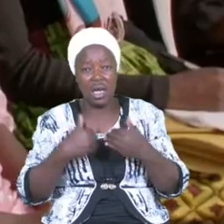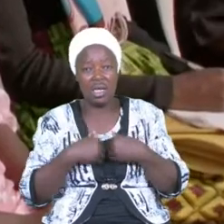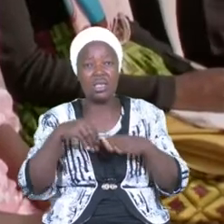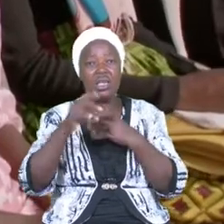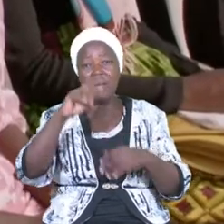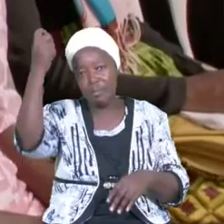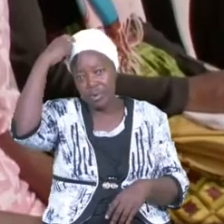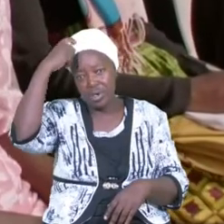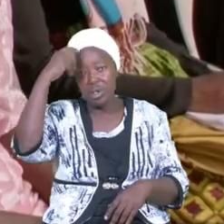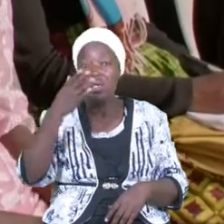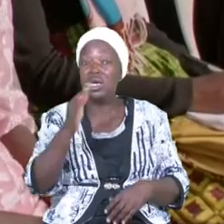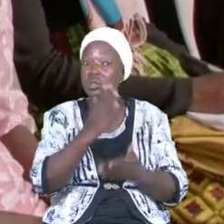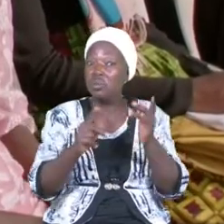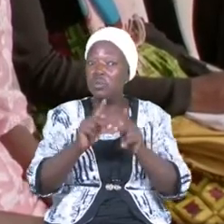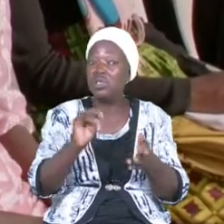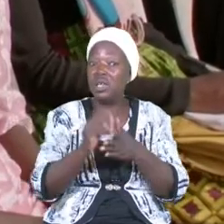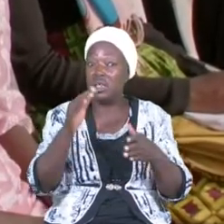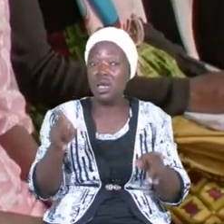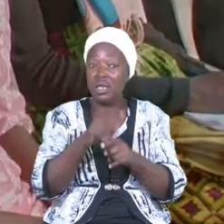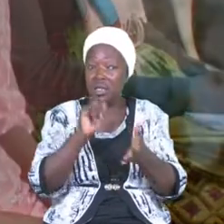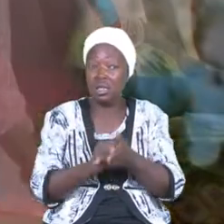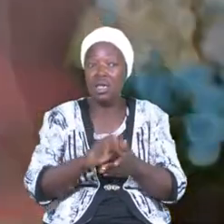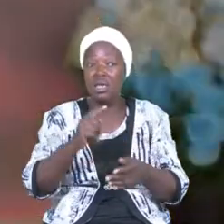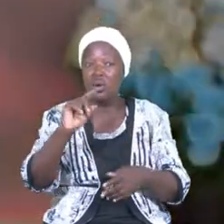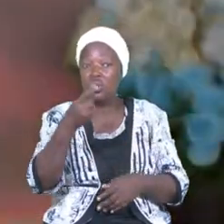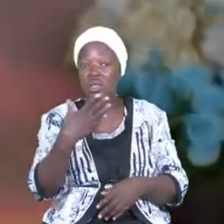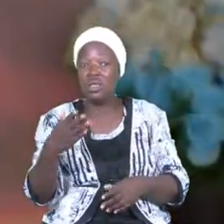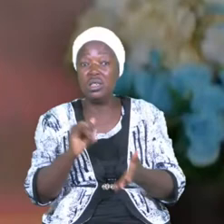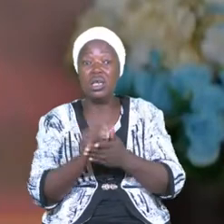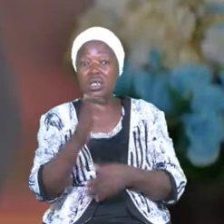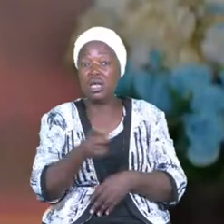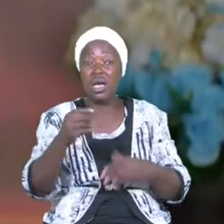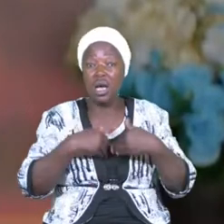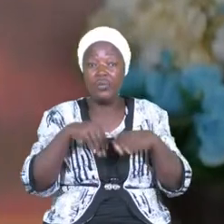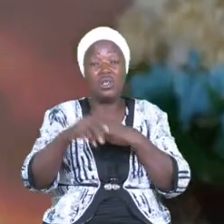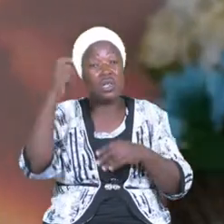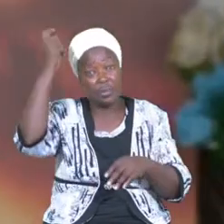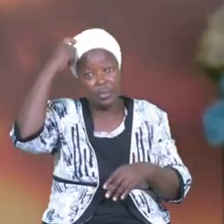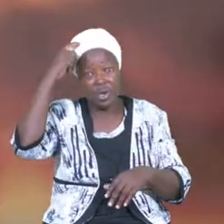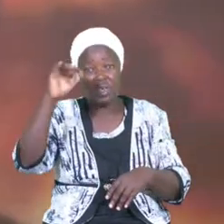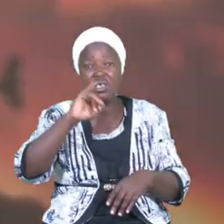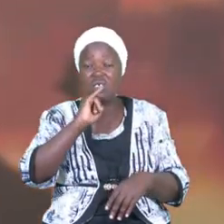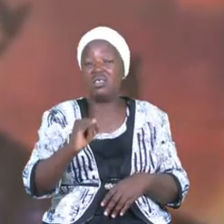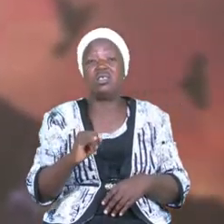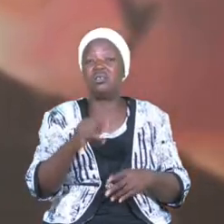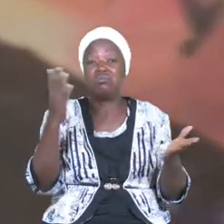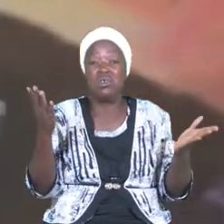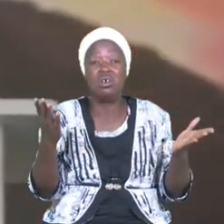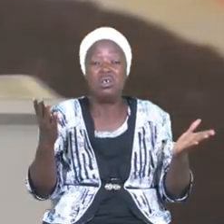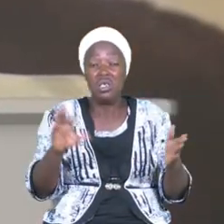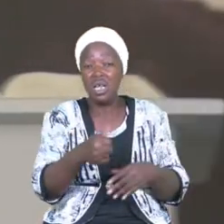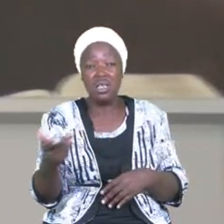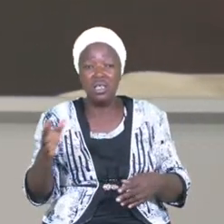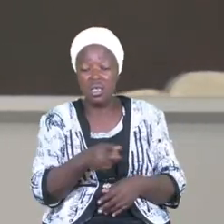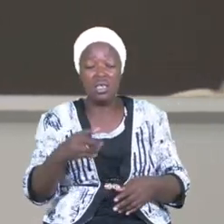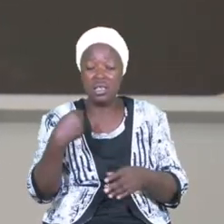The only thing they have in their brain remaining, that they say negative thing, it